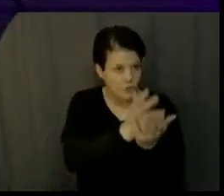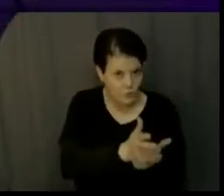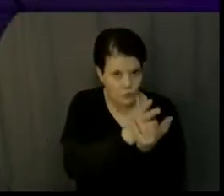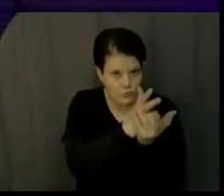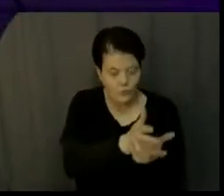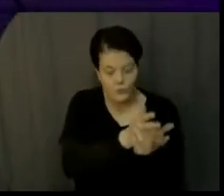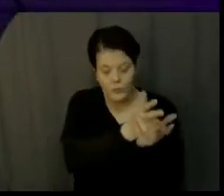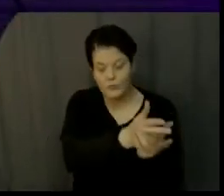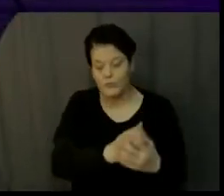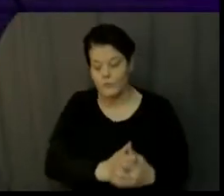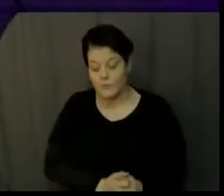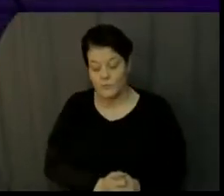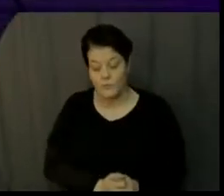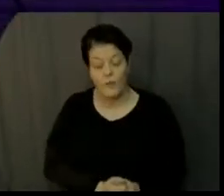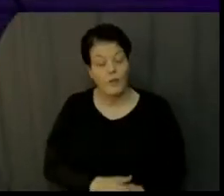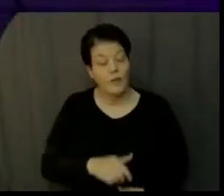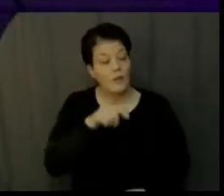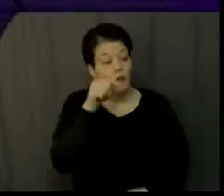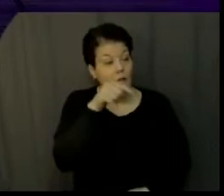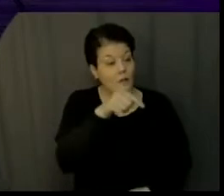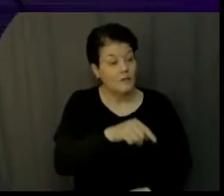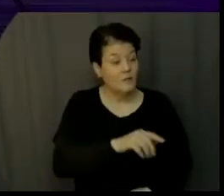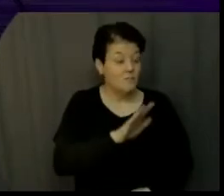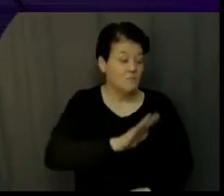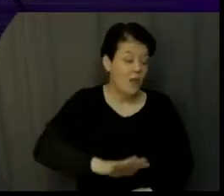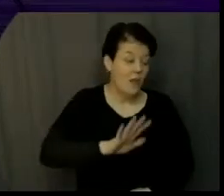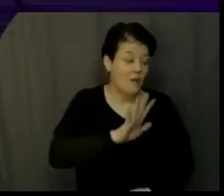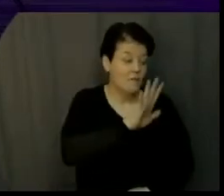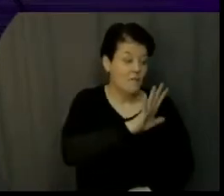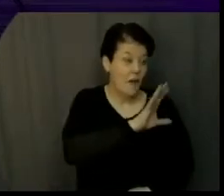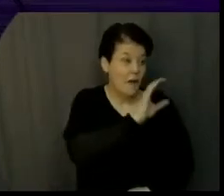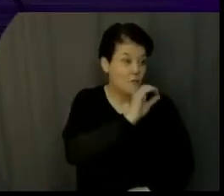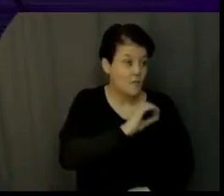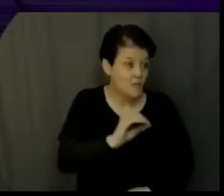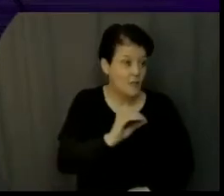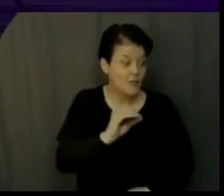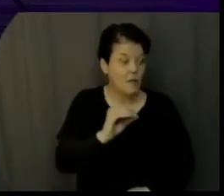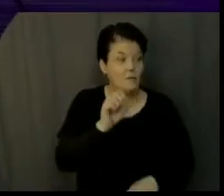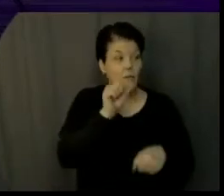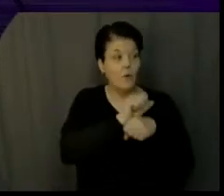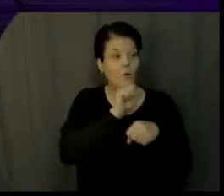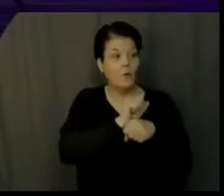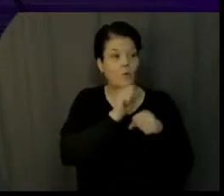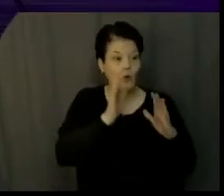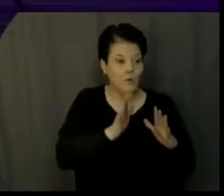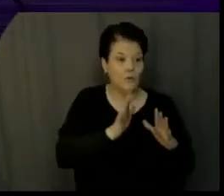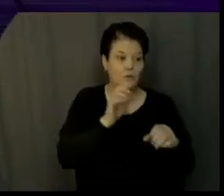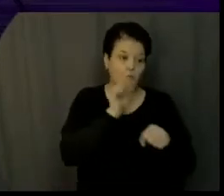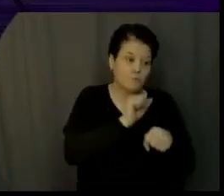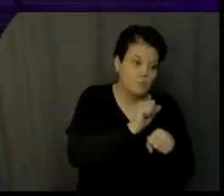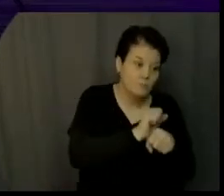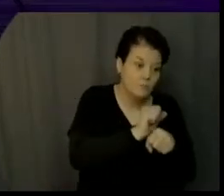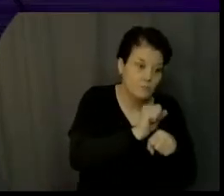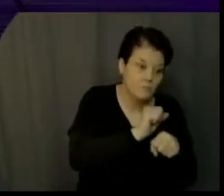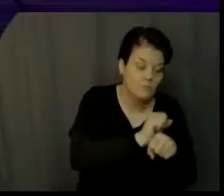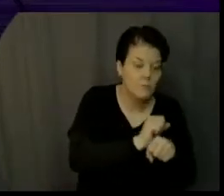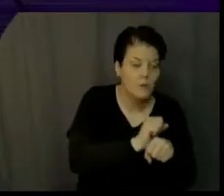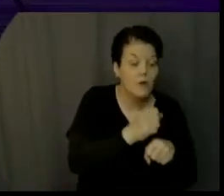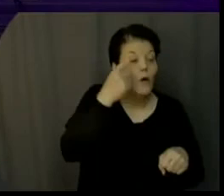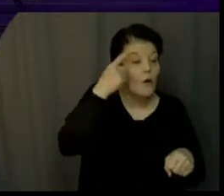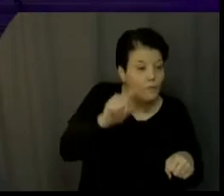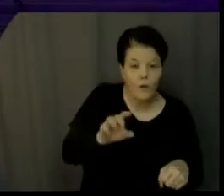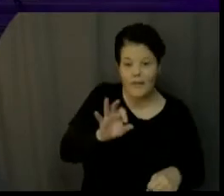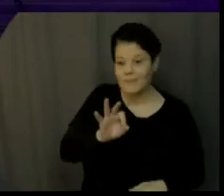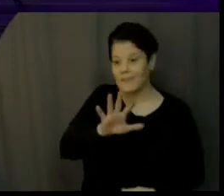and they're exhausted, trying to meet the needs of the other like 95% of the people on the ship.